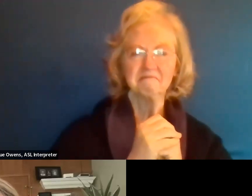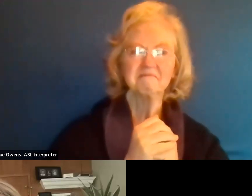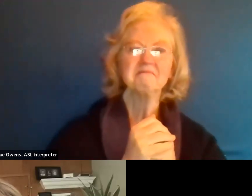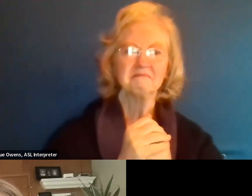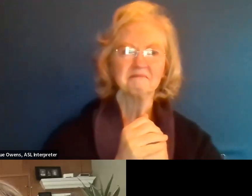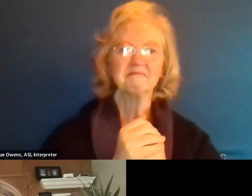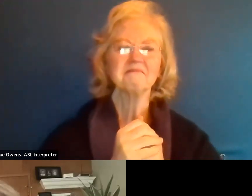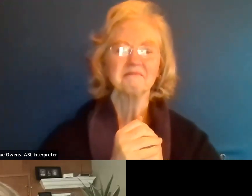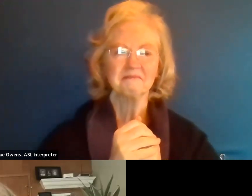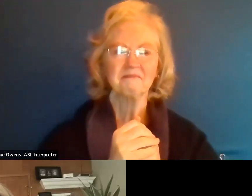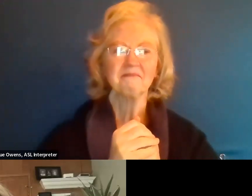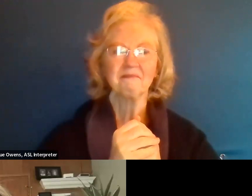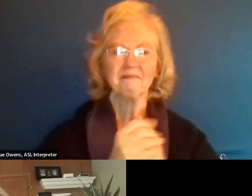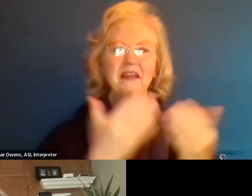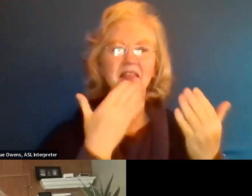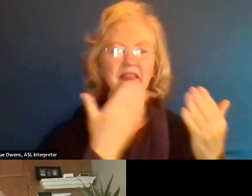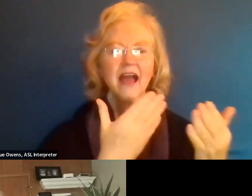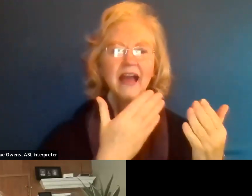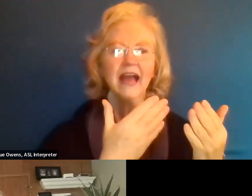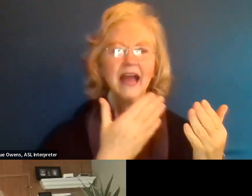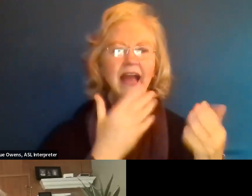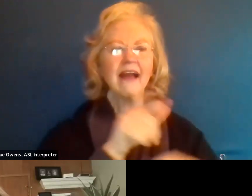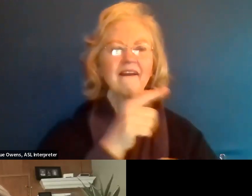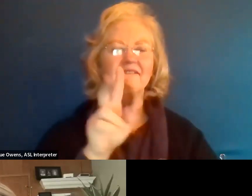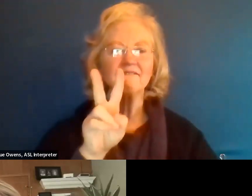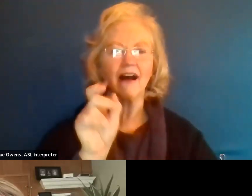Thanks. And thank you. I think Vera is next.